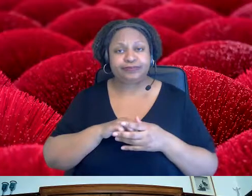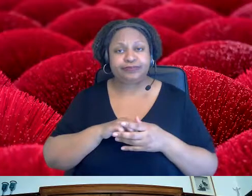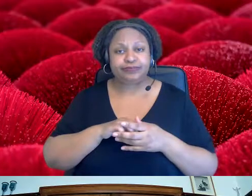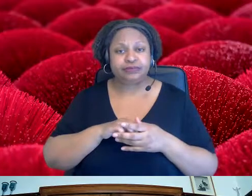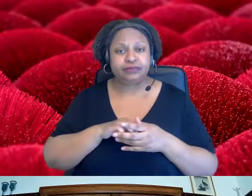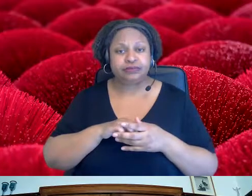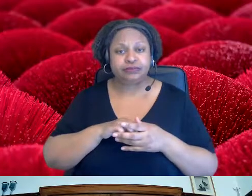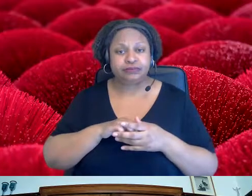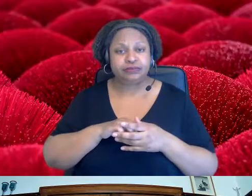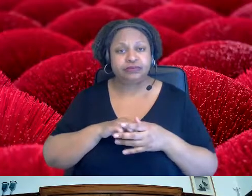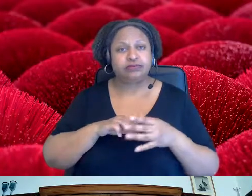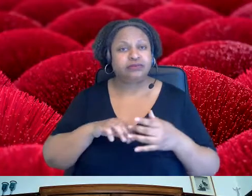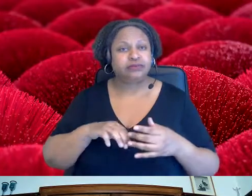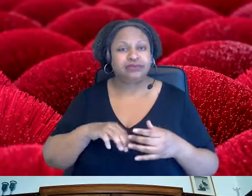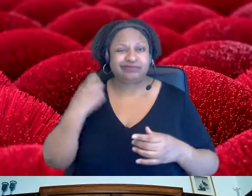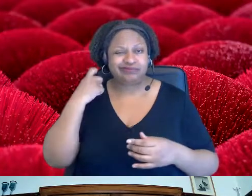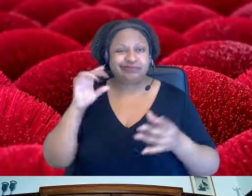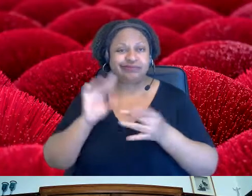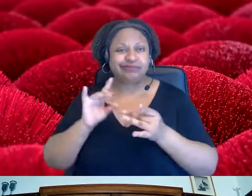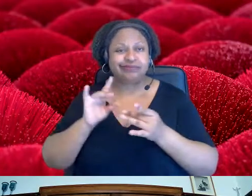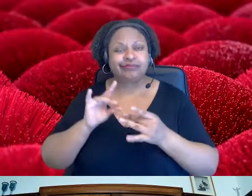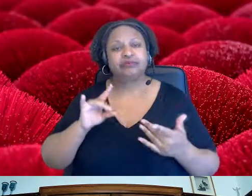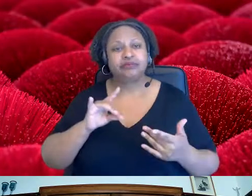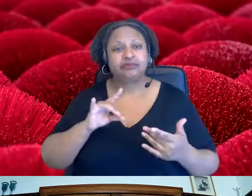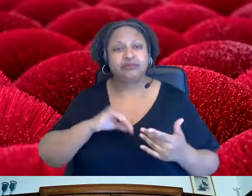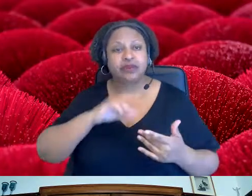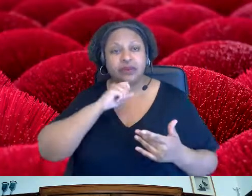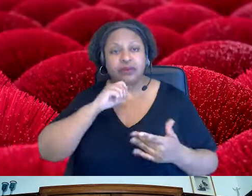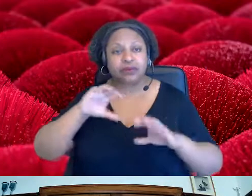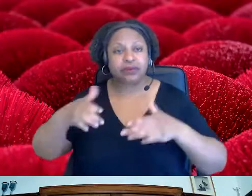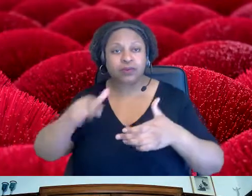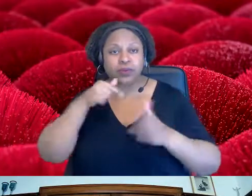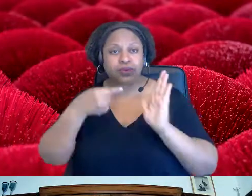Speaking to that generational spirit that you're talking about, Greg,